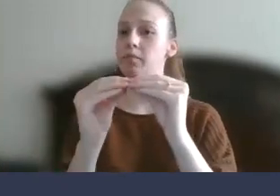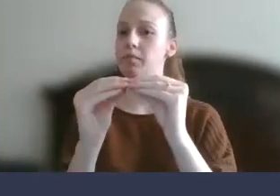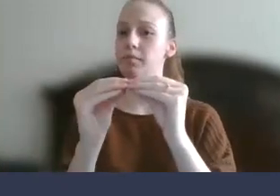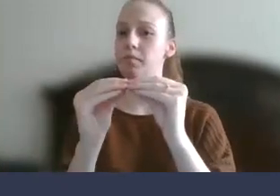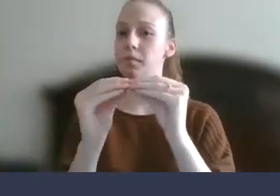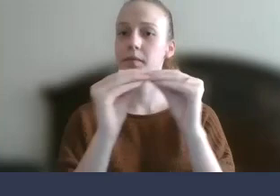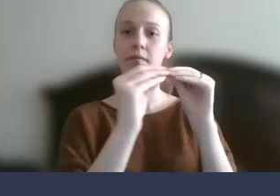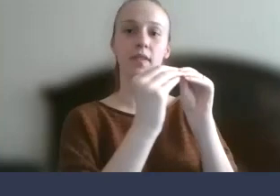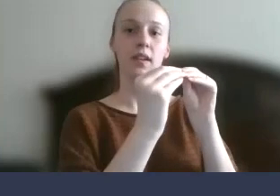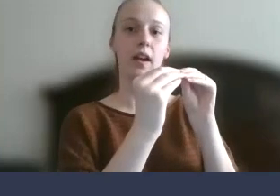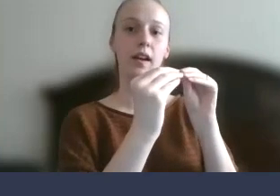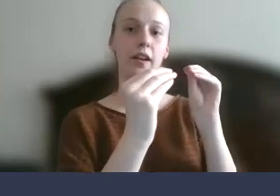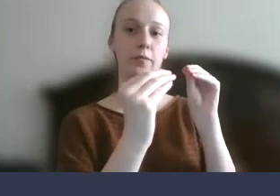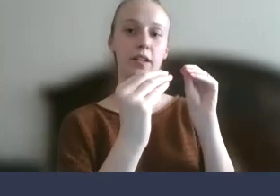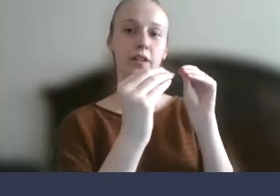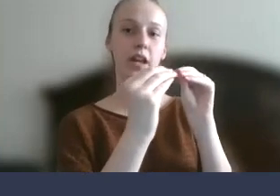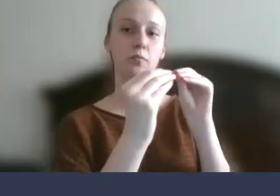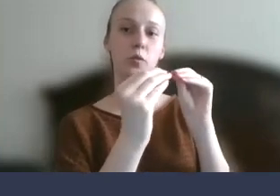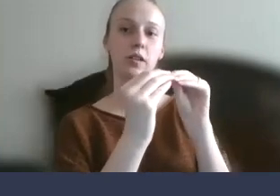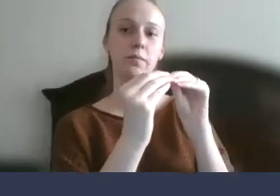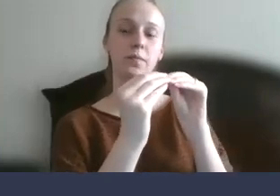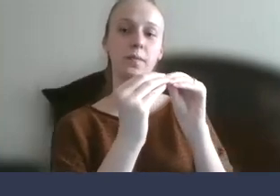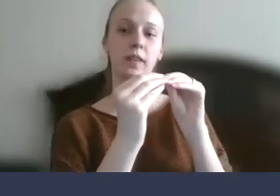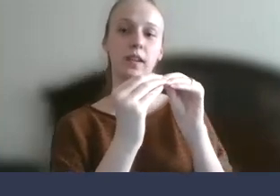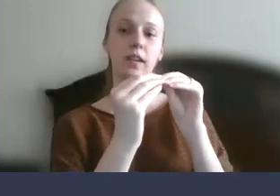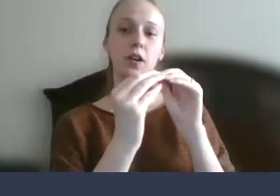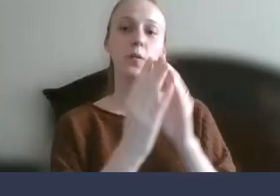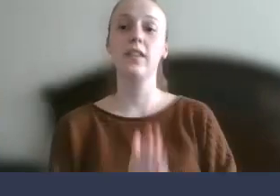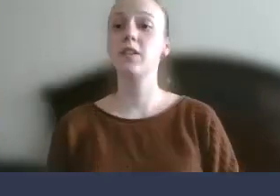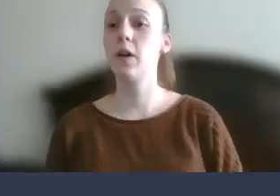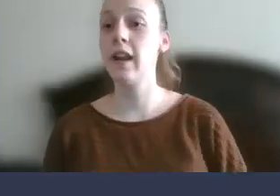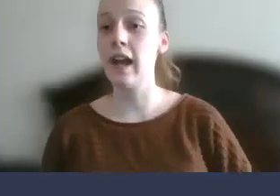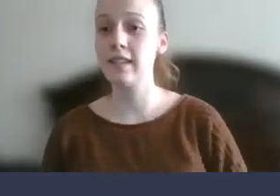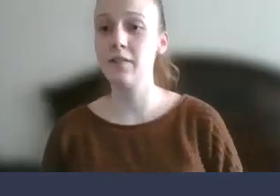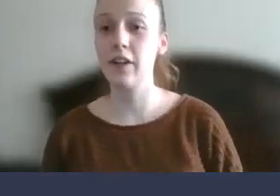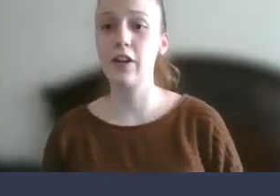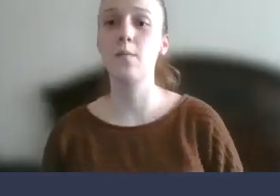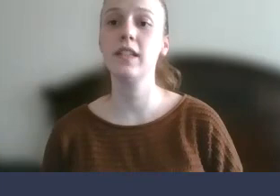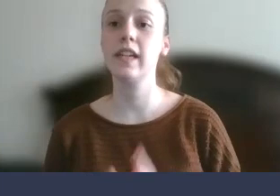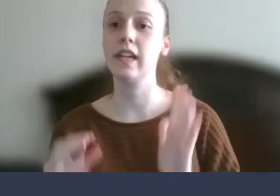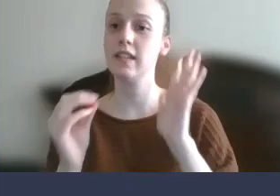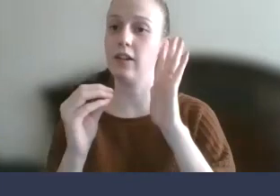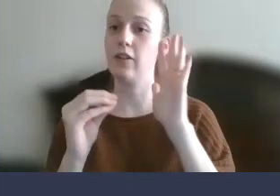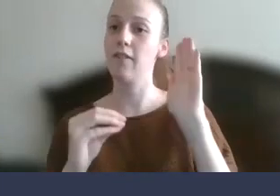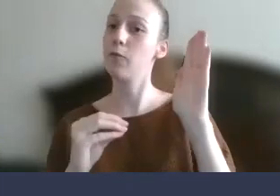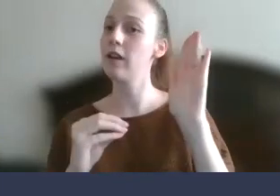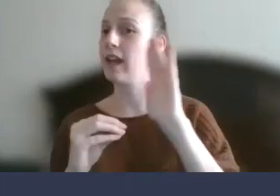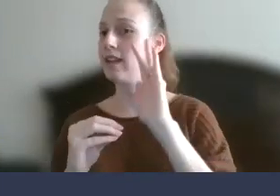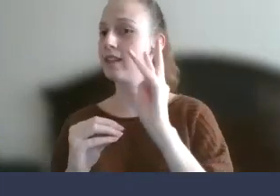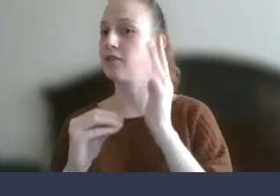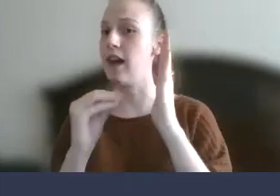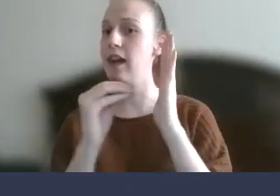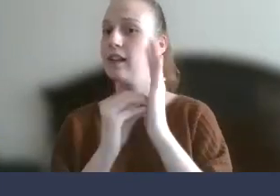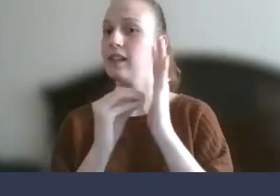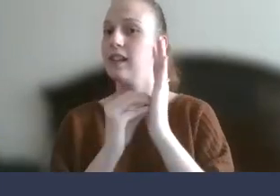more kind of from a different angle. With this one, I see very commonly kids that'll have one